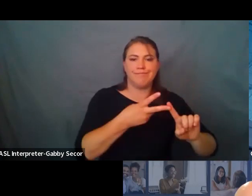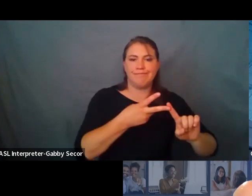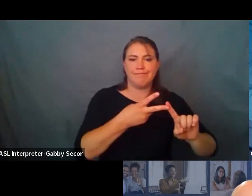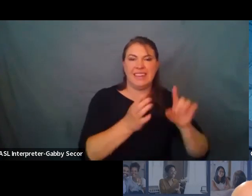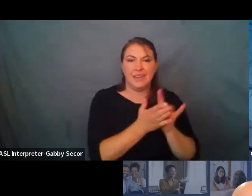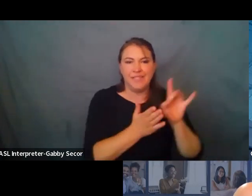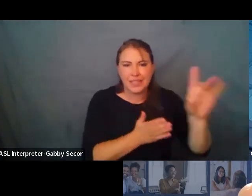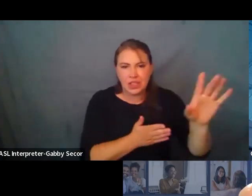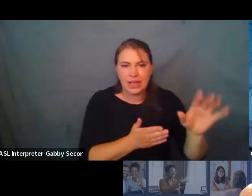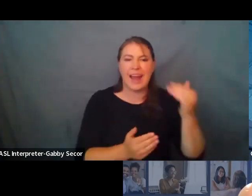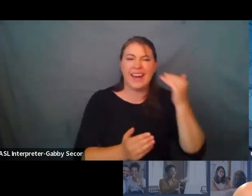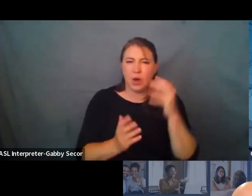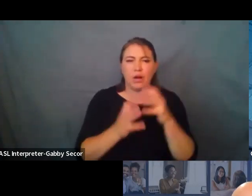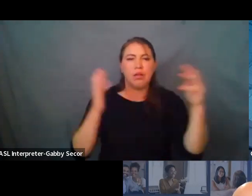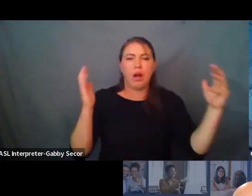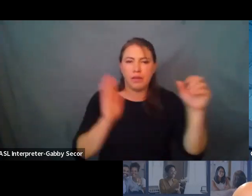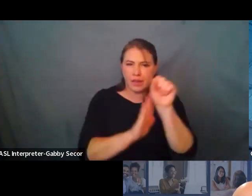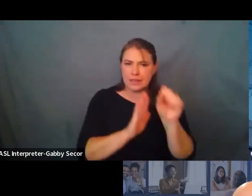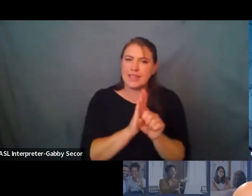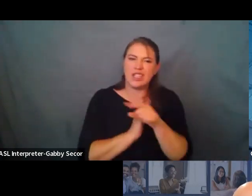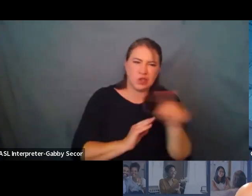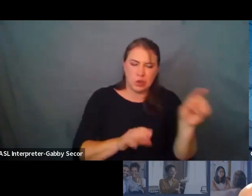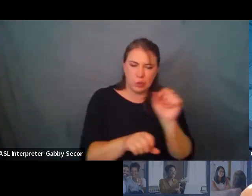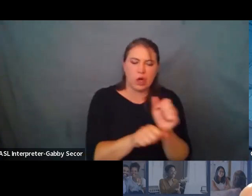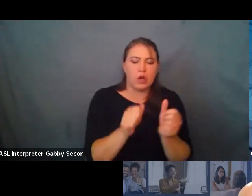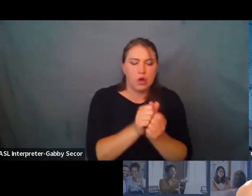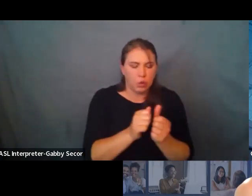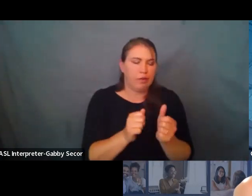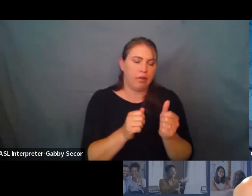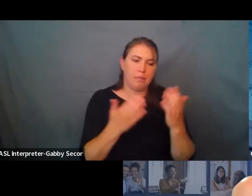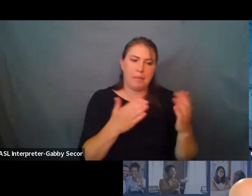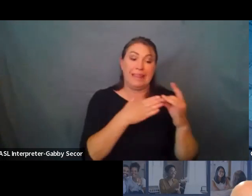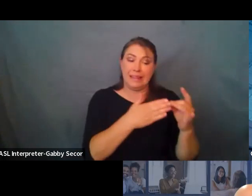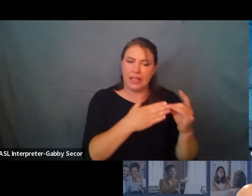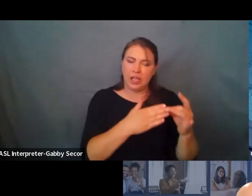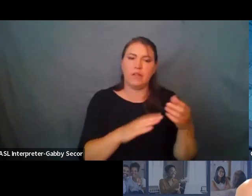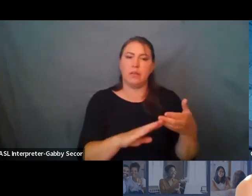are leaders in other areas such as pre-purchase. So what would you like to highlight?